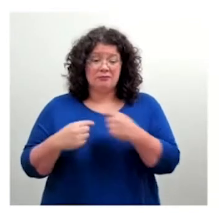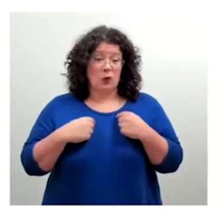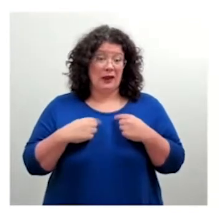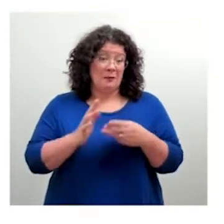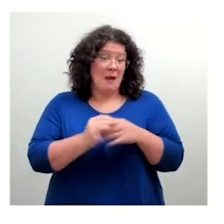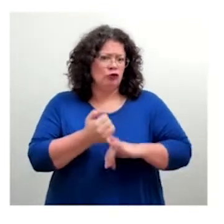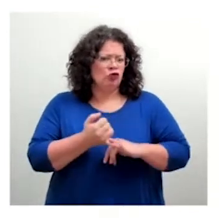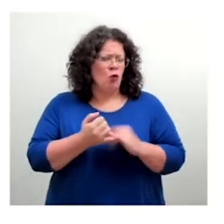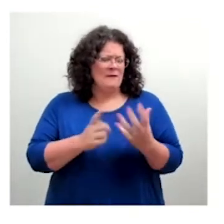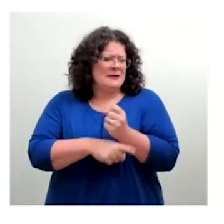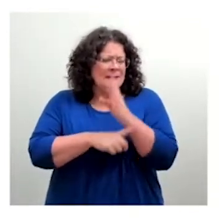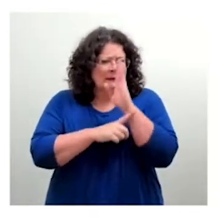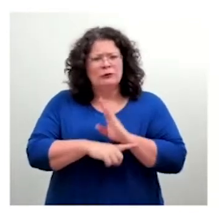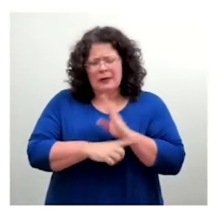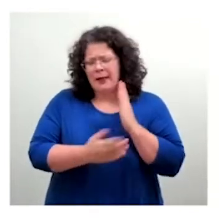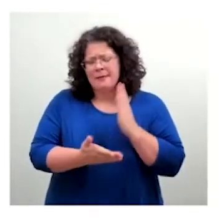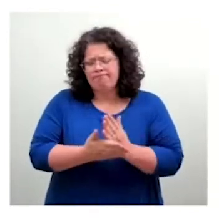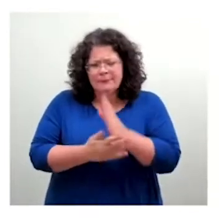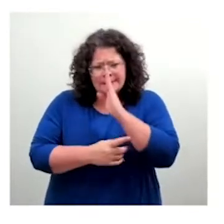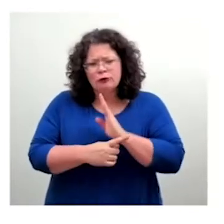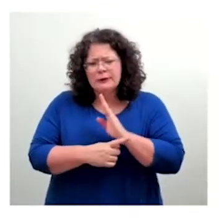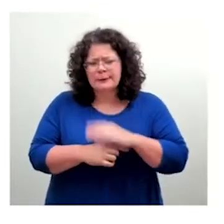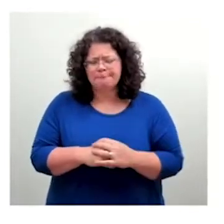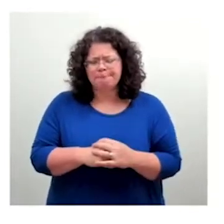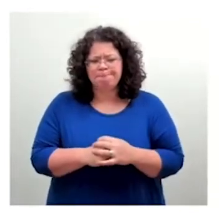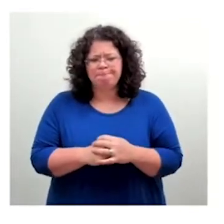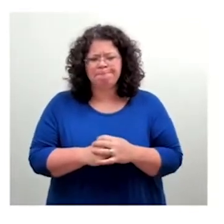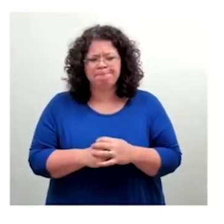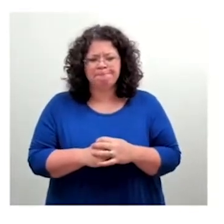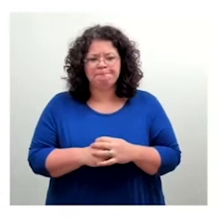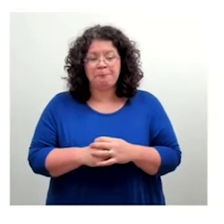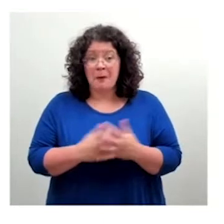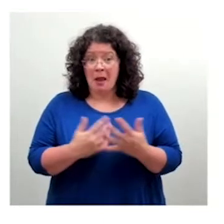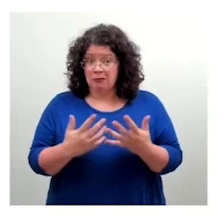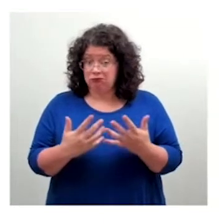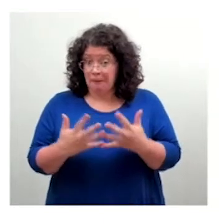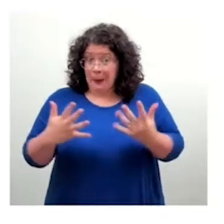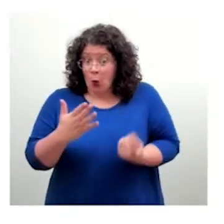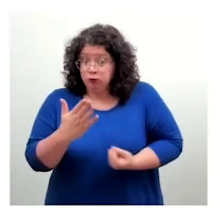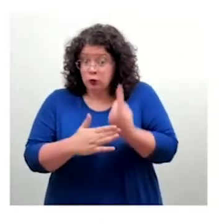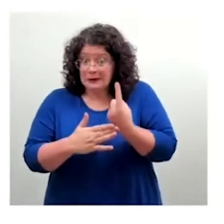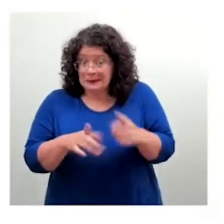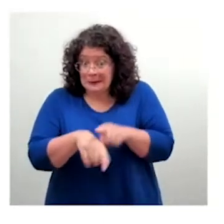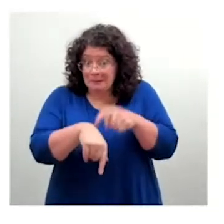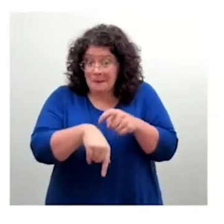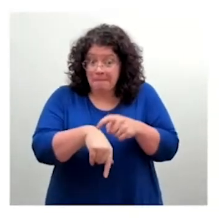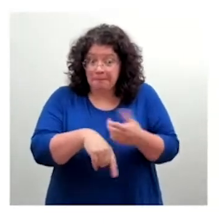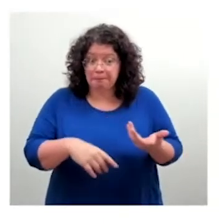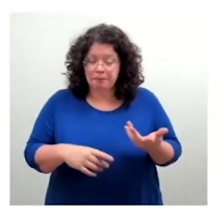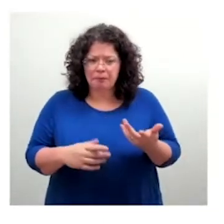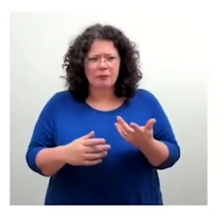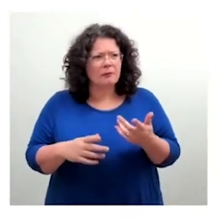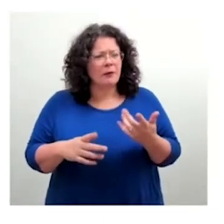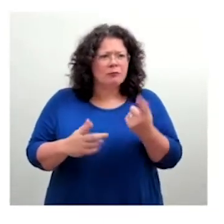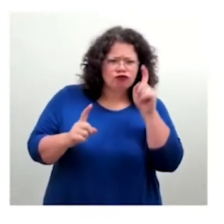opportunity as well, particularly when it comes to thinking about how we can take innovations that ultimately have the potential to